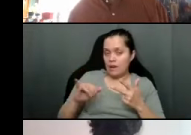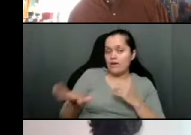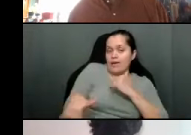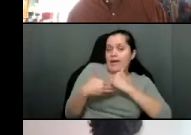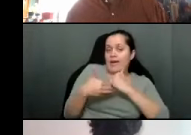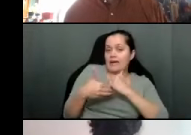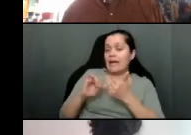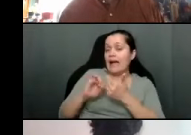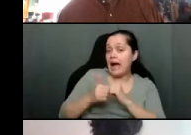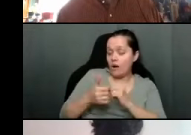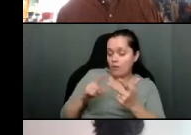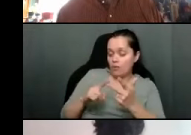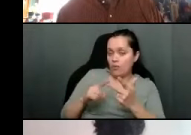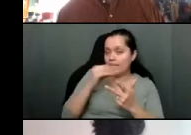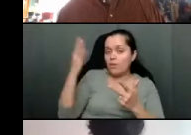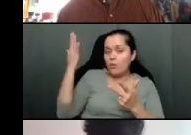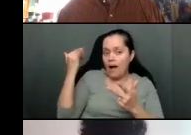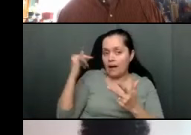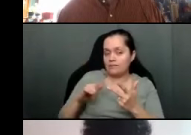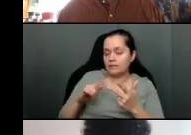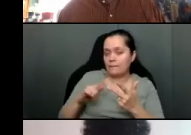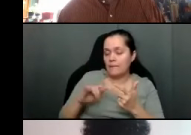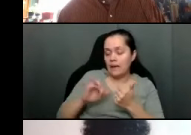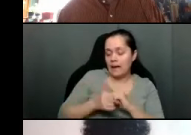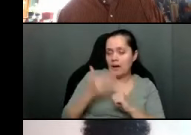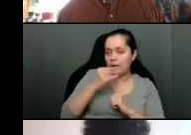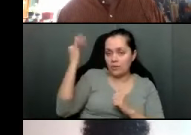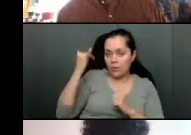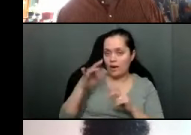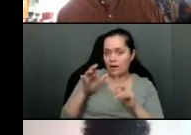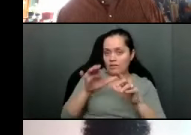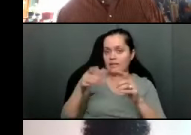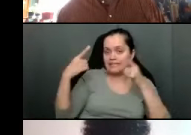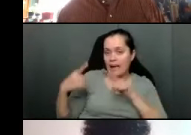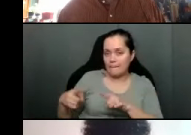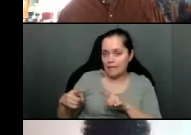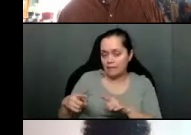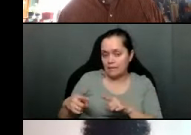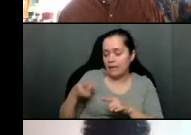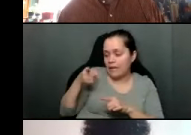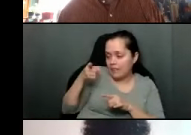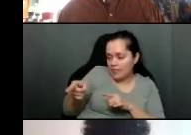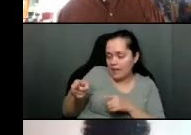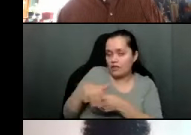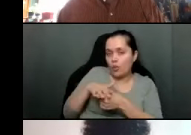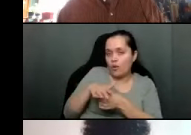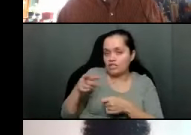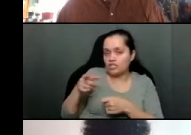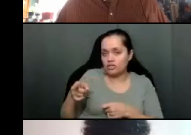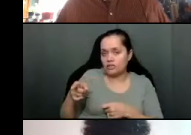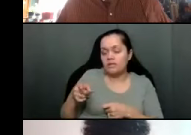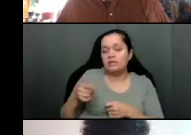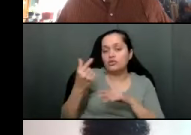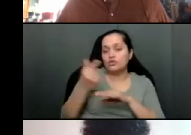on how and why. How and why do things happen at that location? The